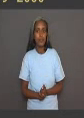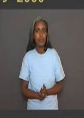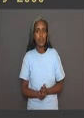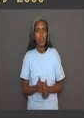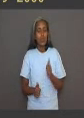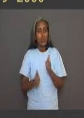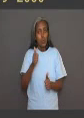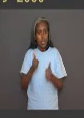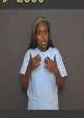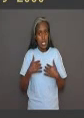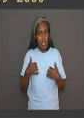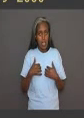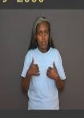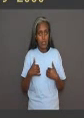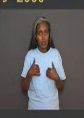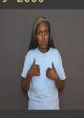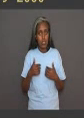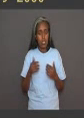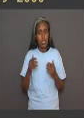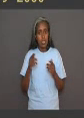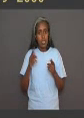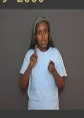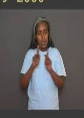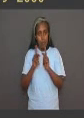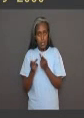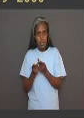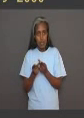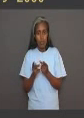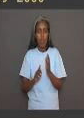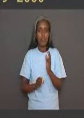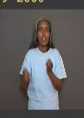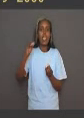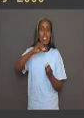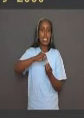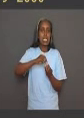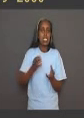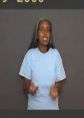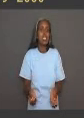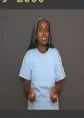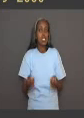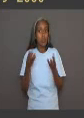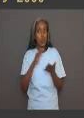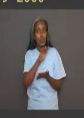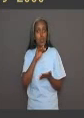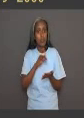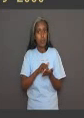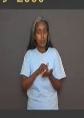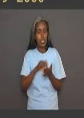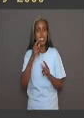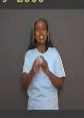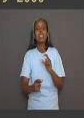Which livestock appears to have increased the most between the